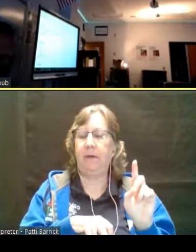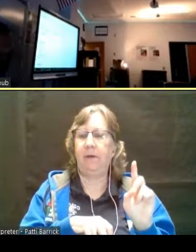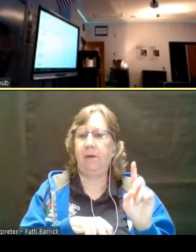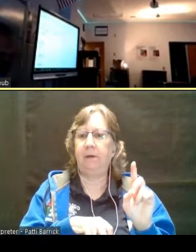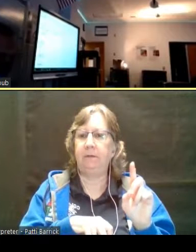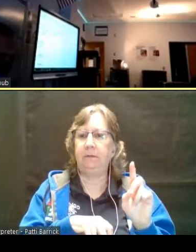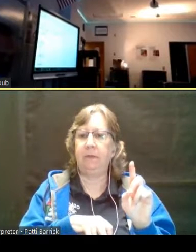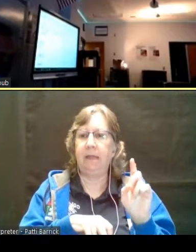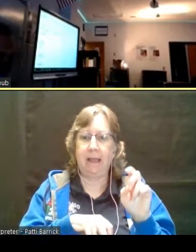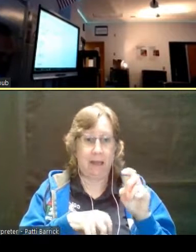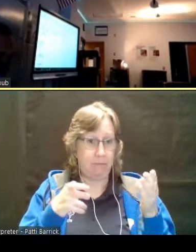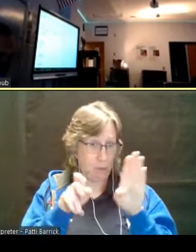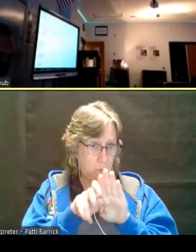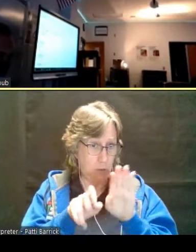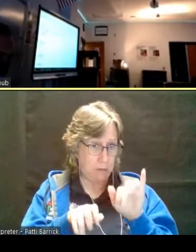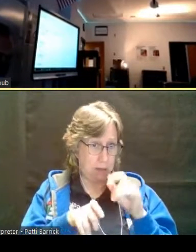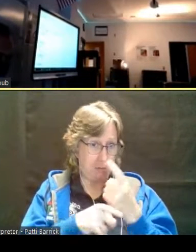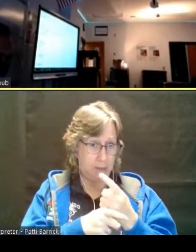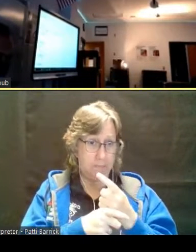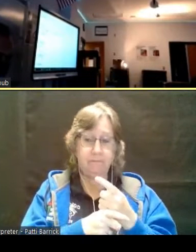and I have to close it, right?